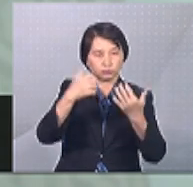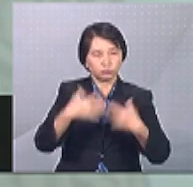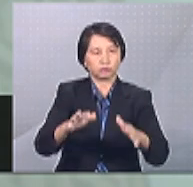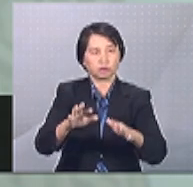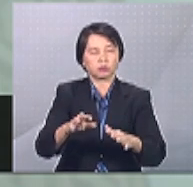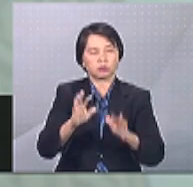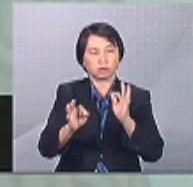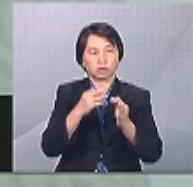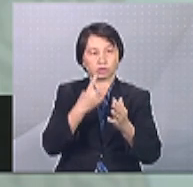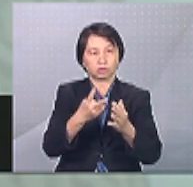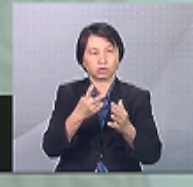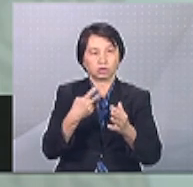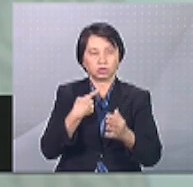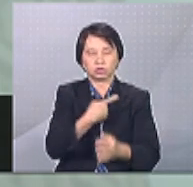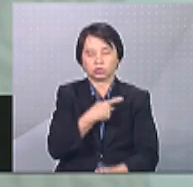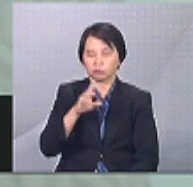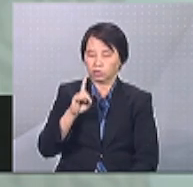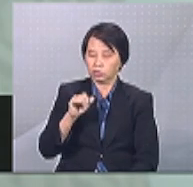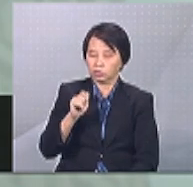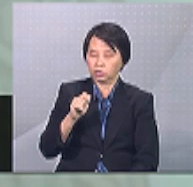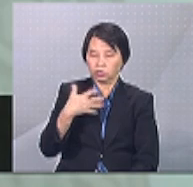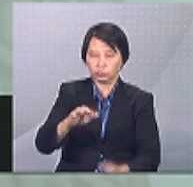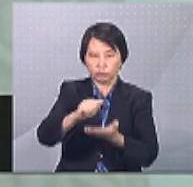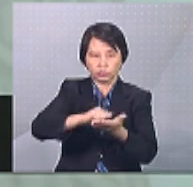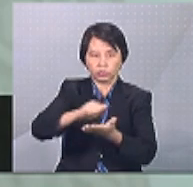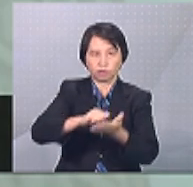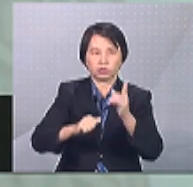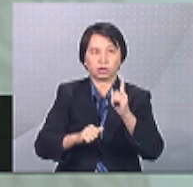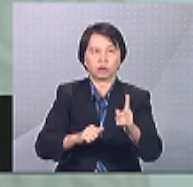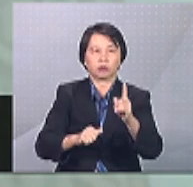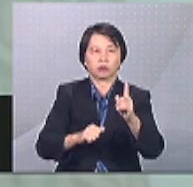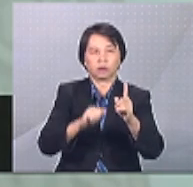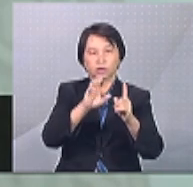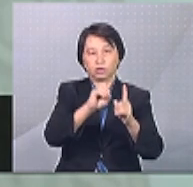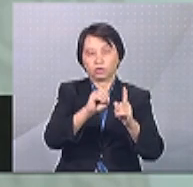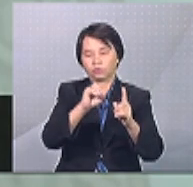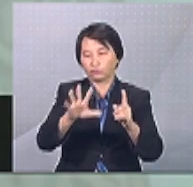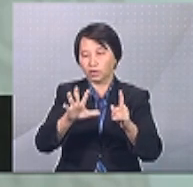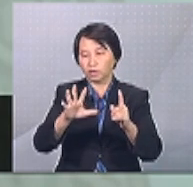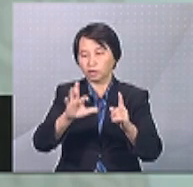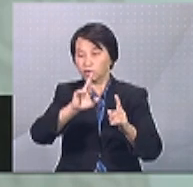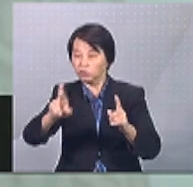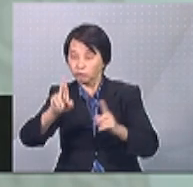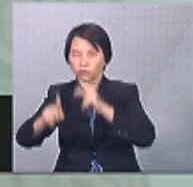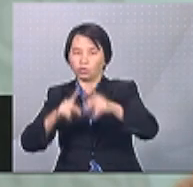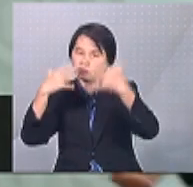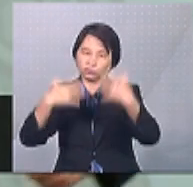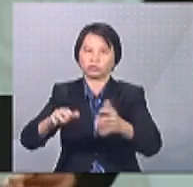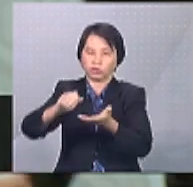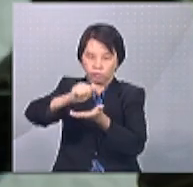into our data, we have screened more than 105,000 people, and the positive is